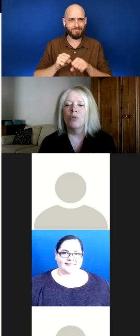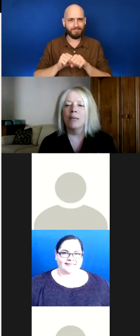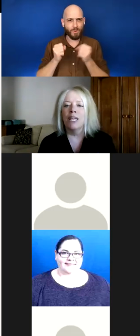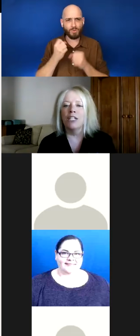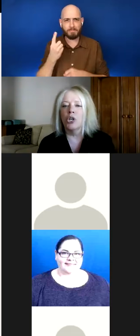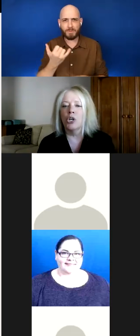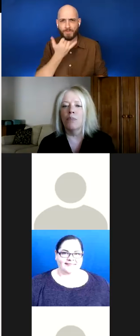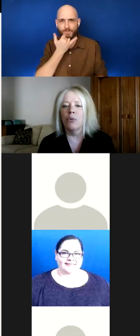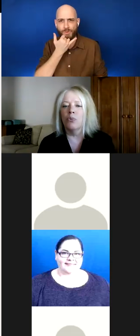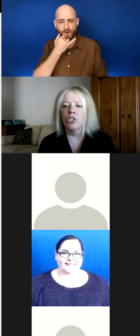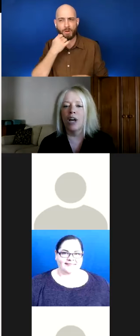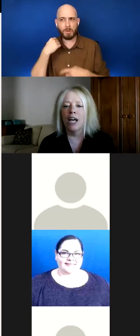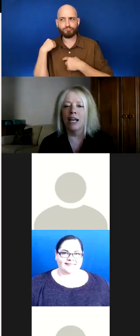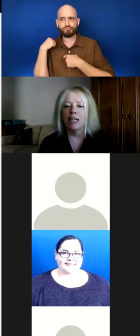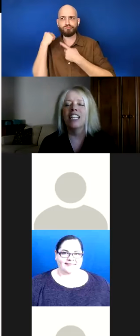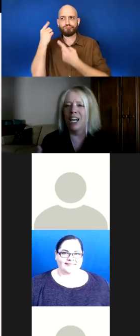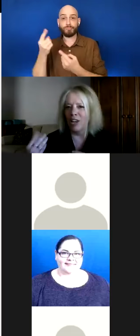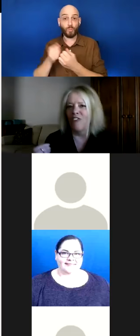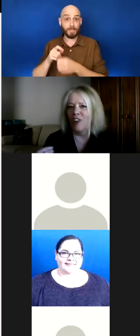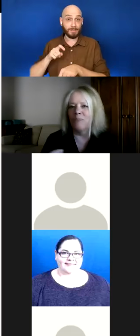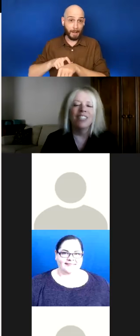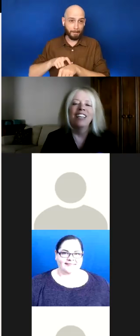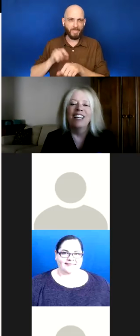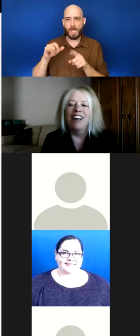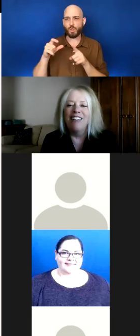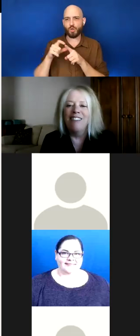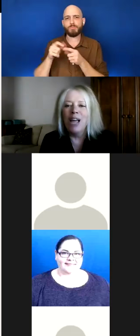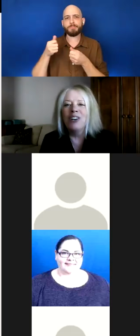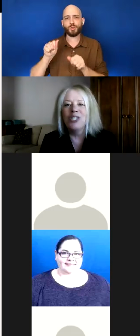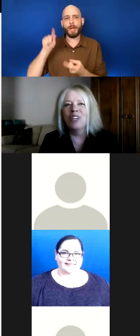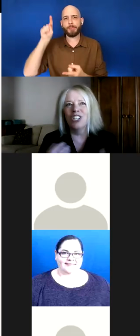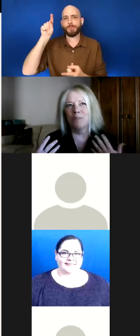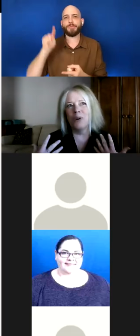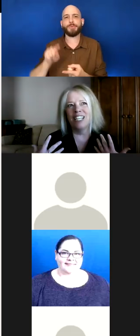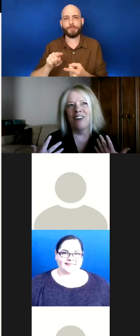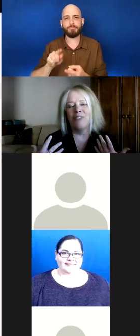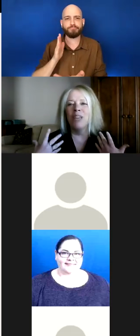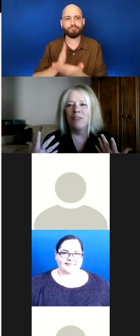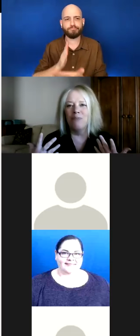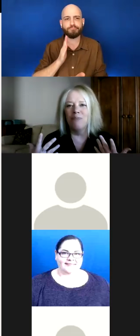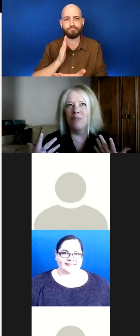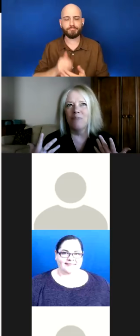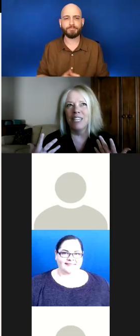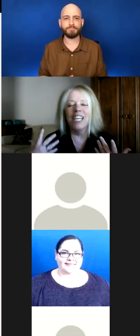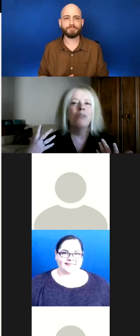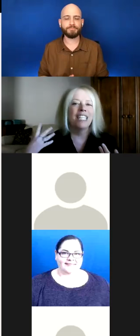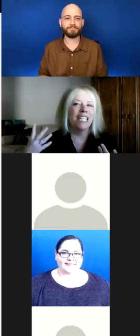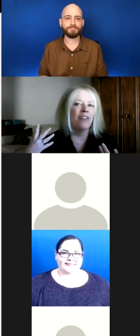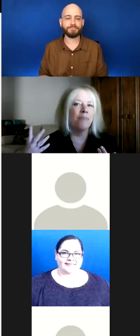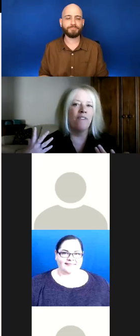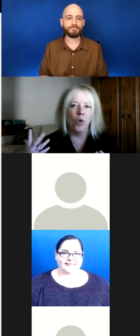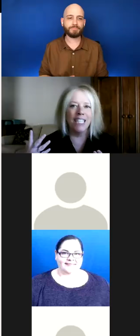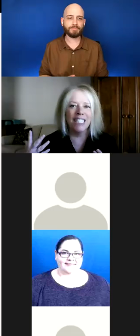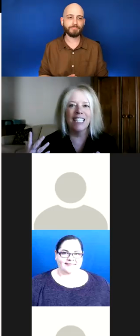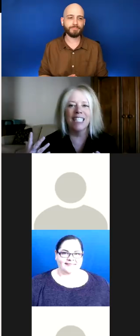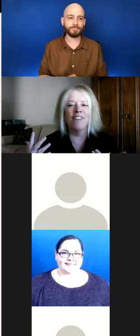just really been a term that we're trying to get away from. I also want to just point out, you may hear the sound